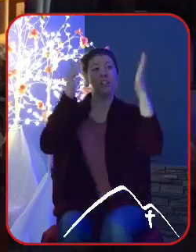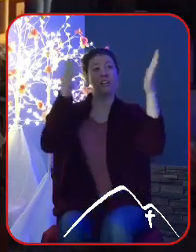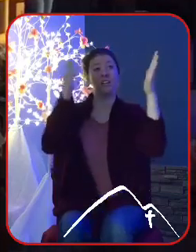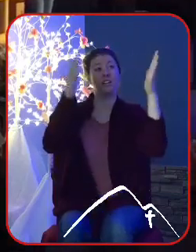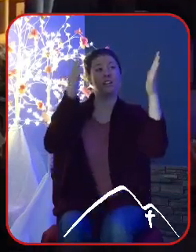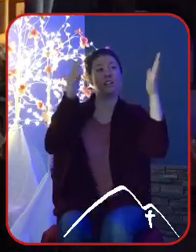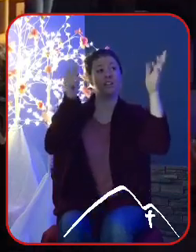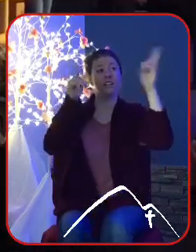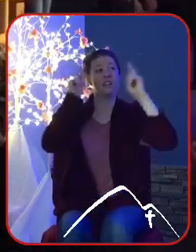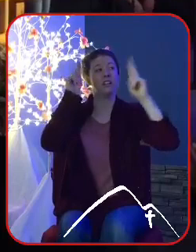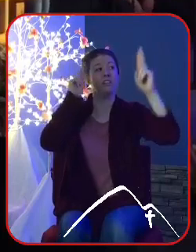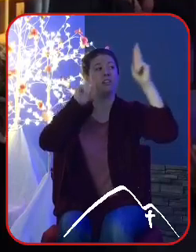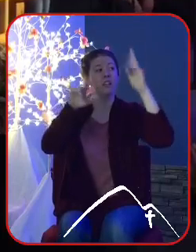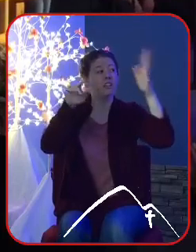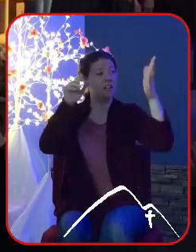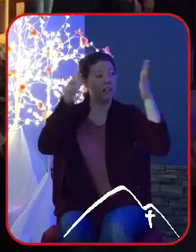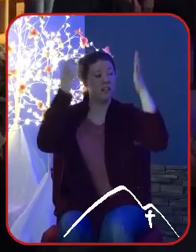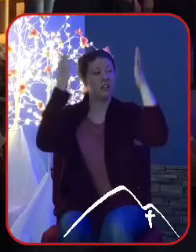Hosanna,